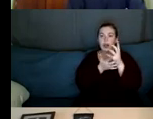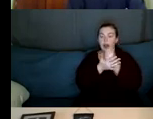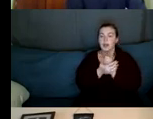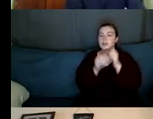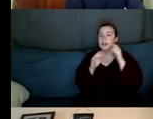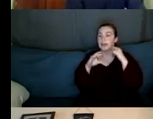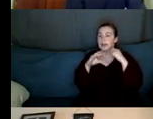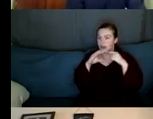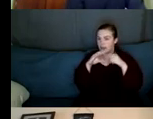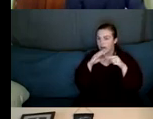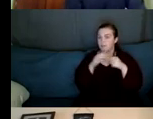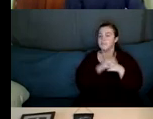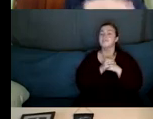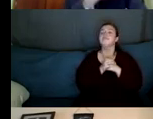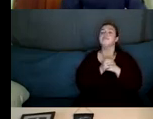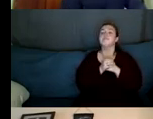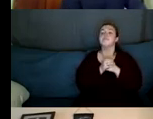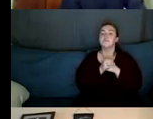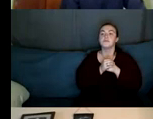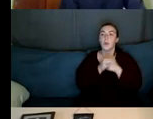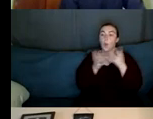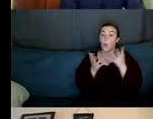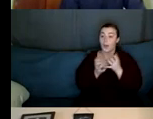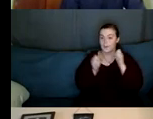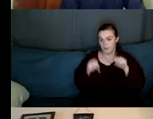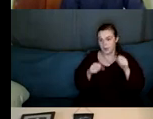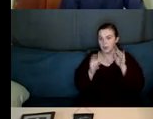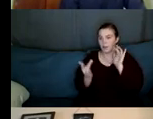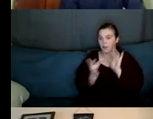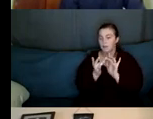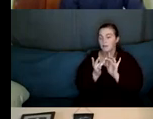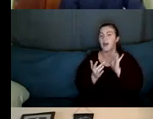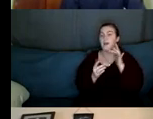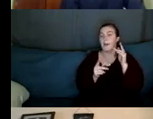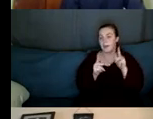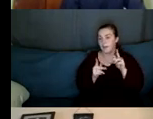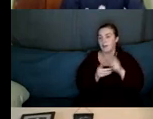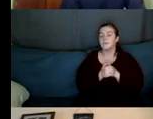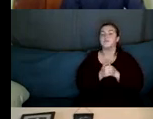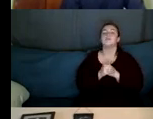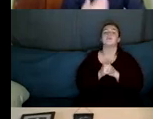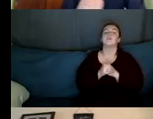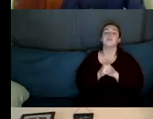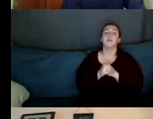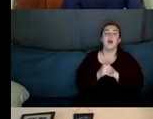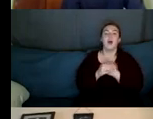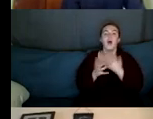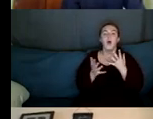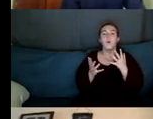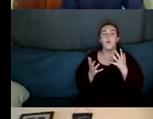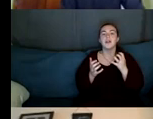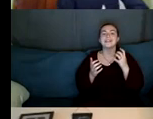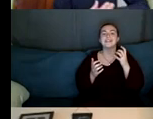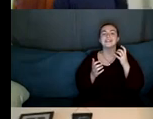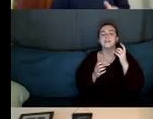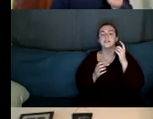want a way to contact people. I'm going to choose what I need to know. And I want to be really thoughtful about what I need to know.